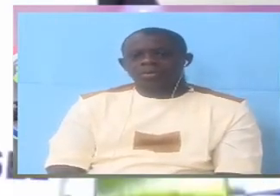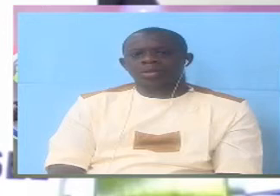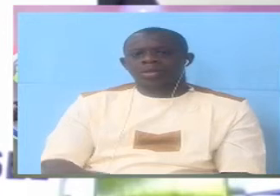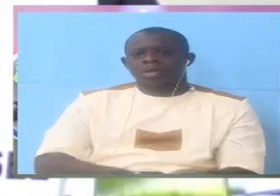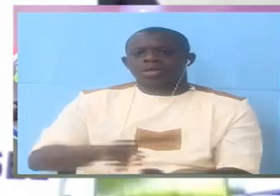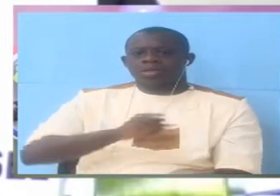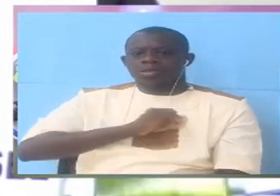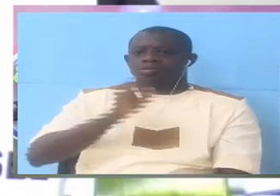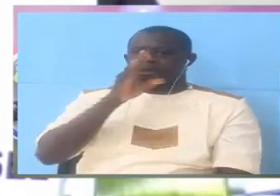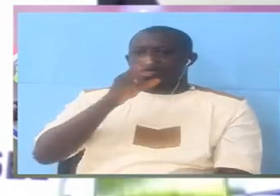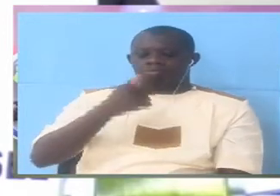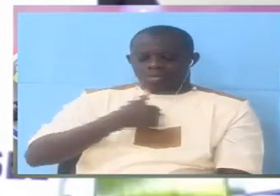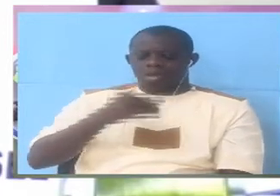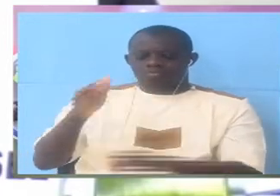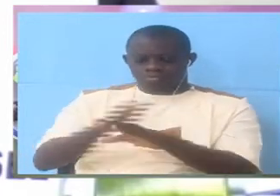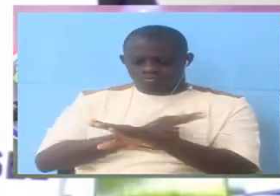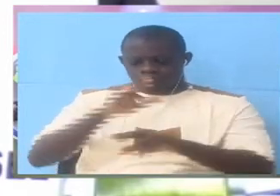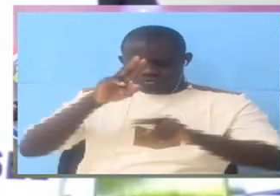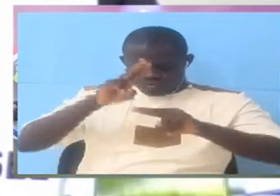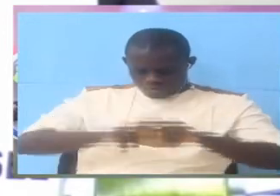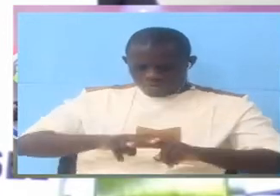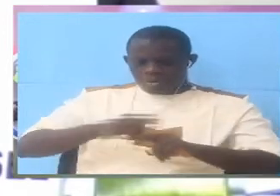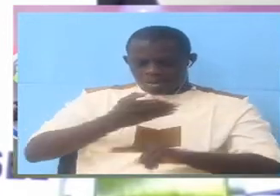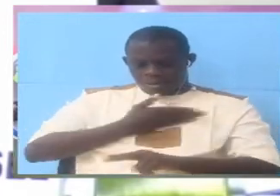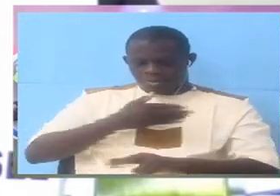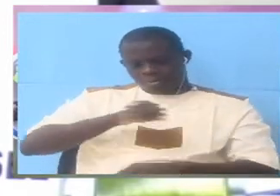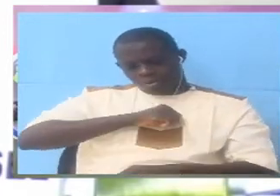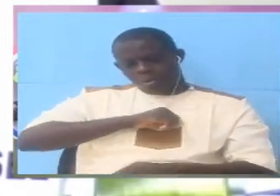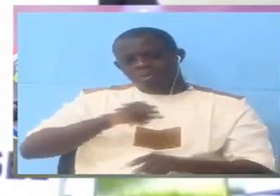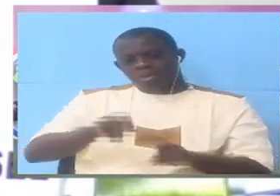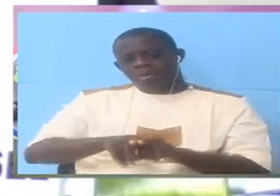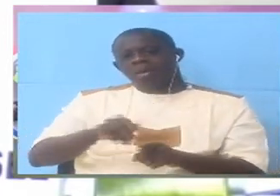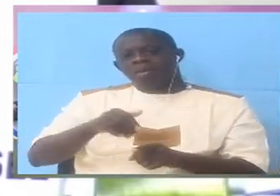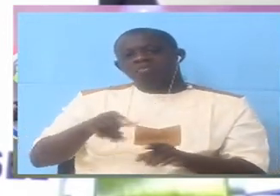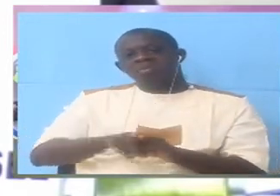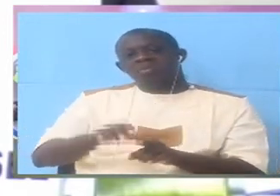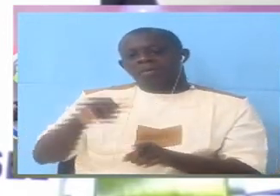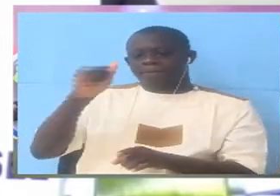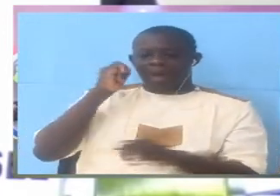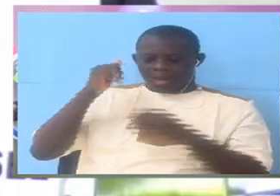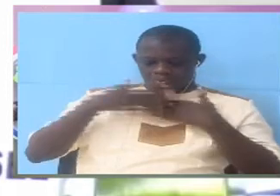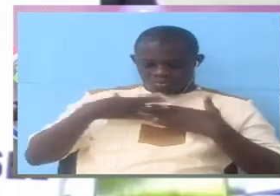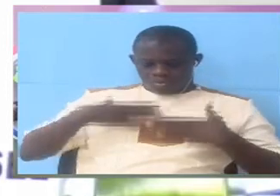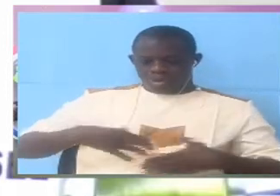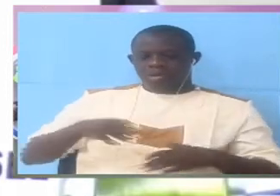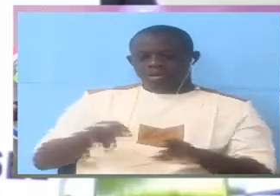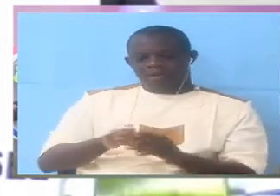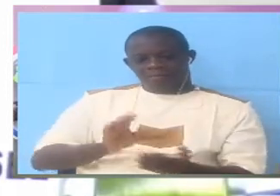having my back to the door of the conference room, flanked on both sides by the panelists.